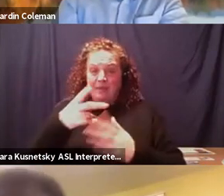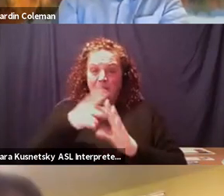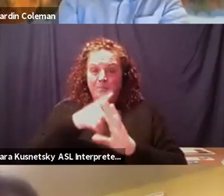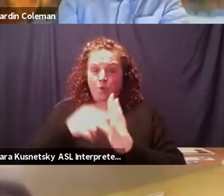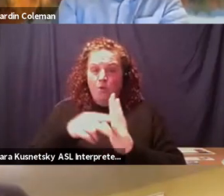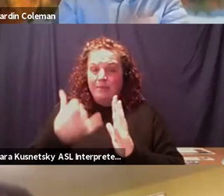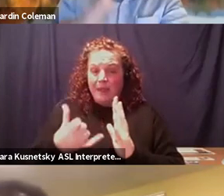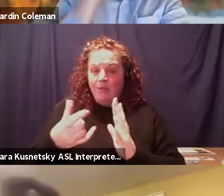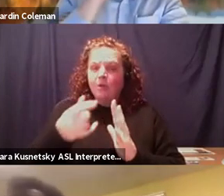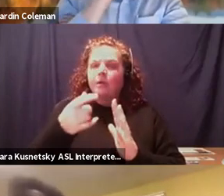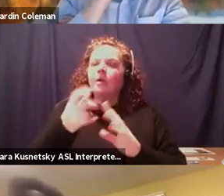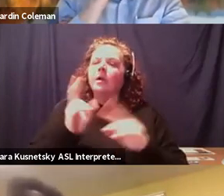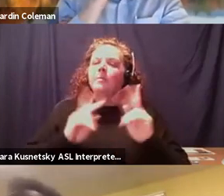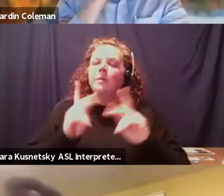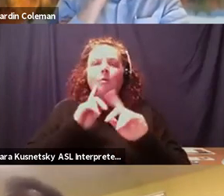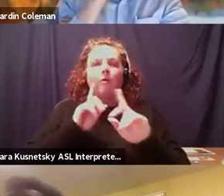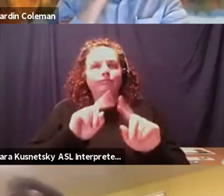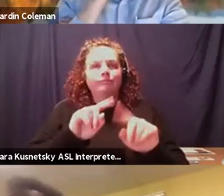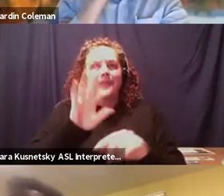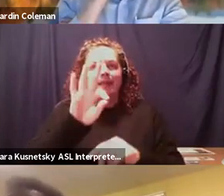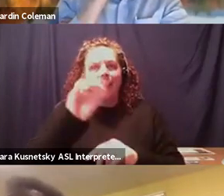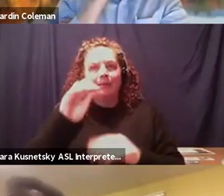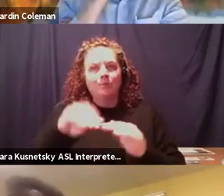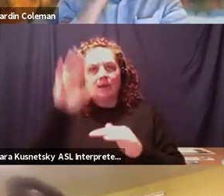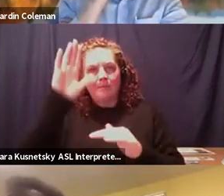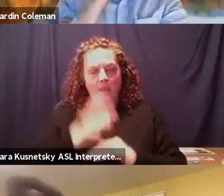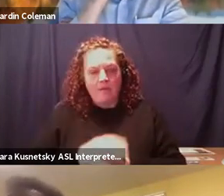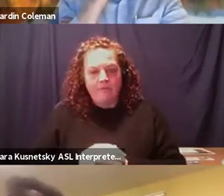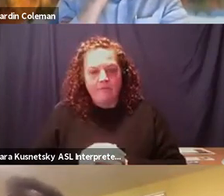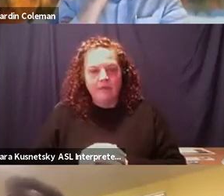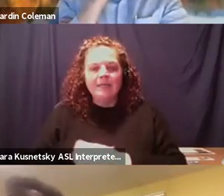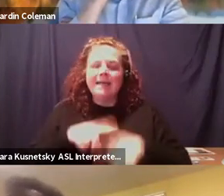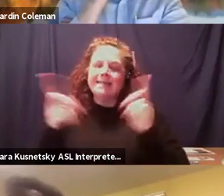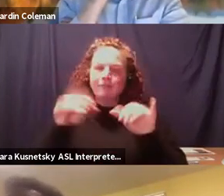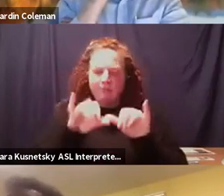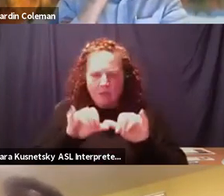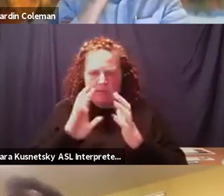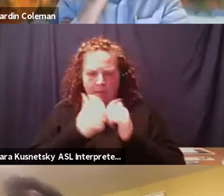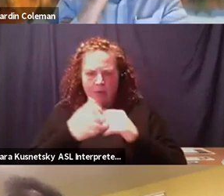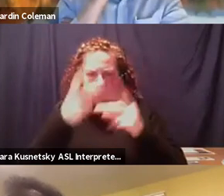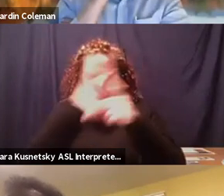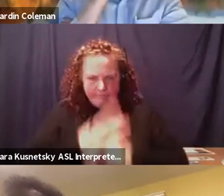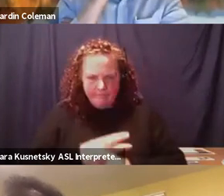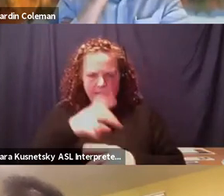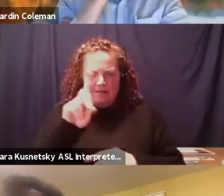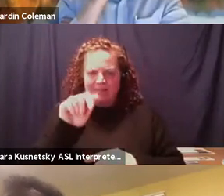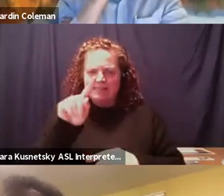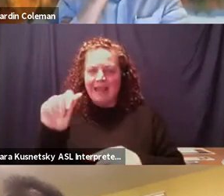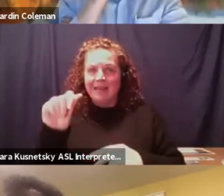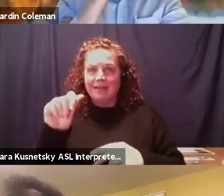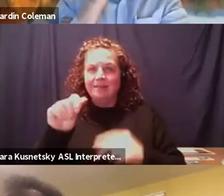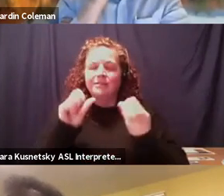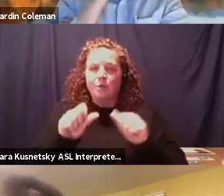who are attending 90% and greater. So it's a different measure in how we're cutting the data and looking at, so that we can get